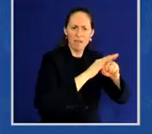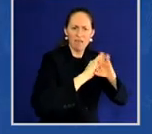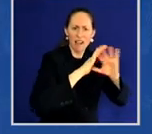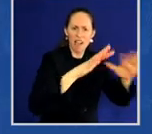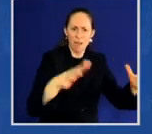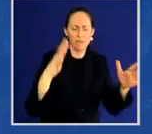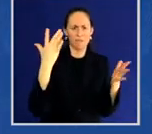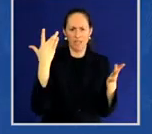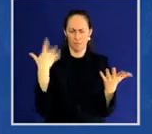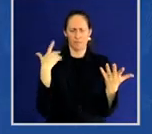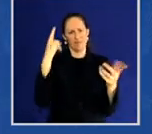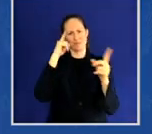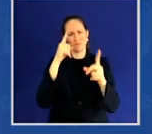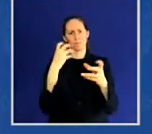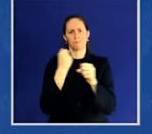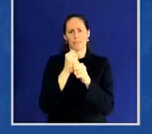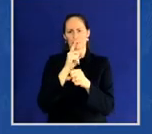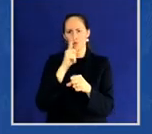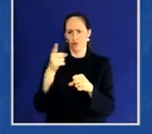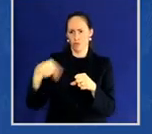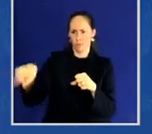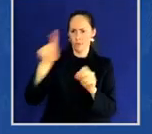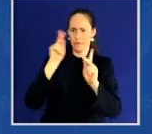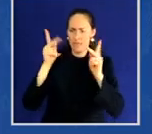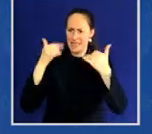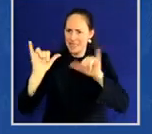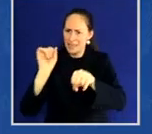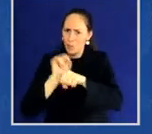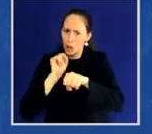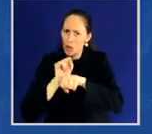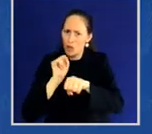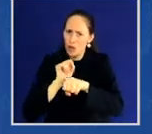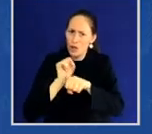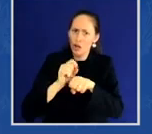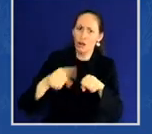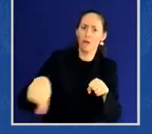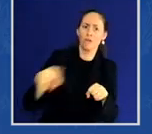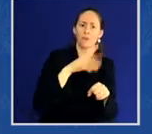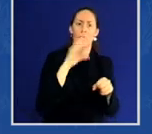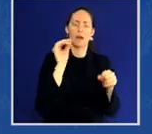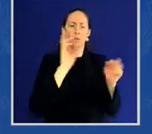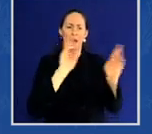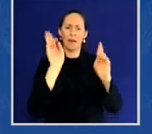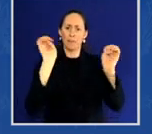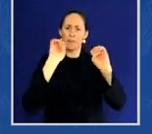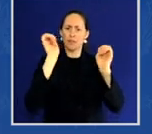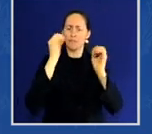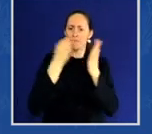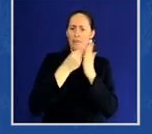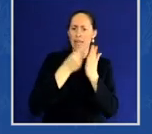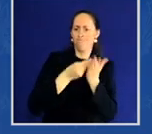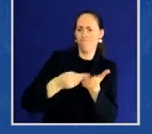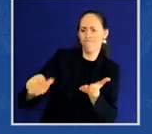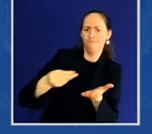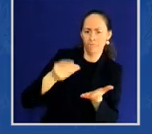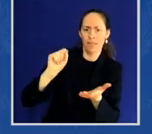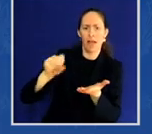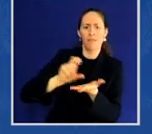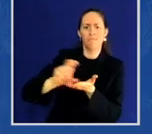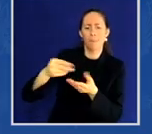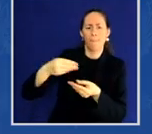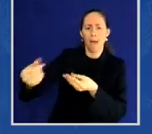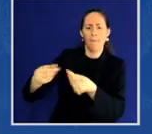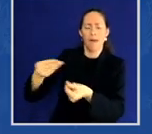1,200 employees. And we were able to provide emergency relief to keep rail service running. And we've now brought back 1,200